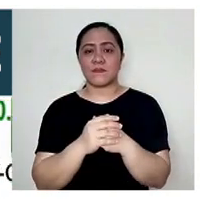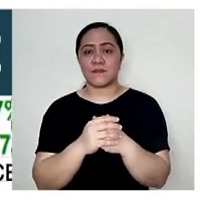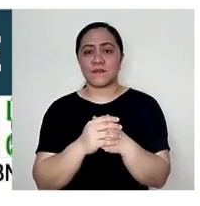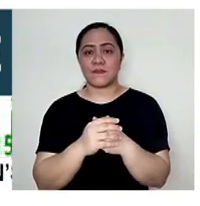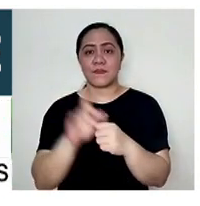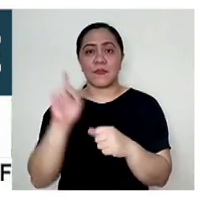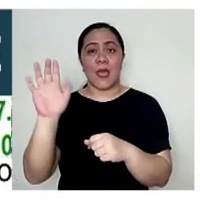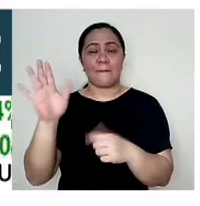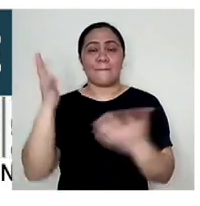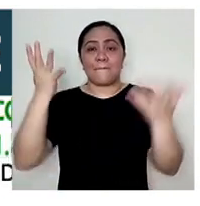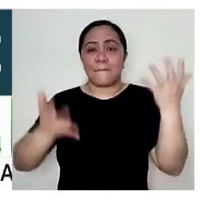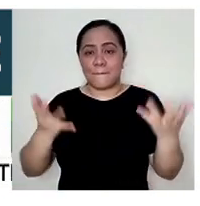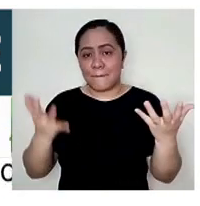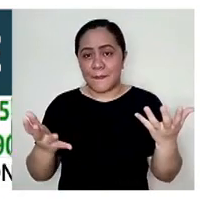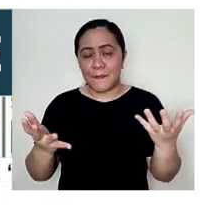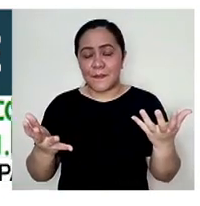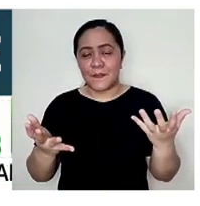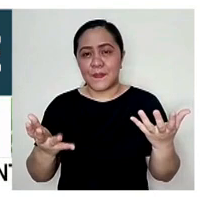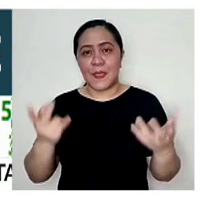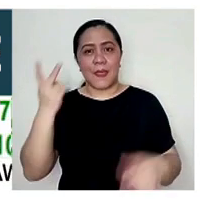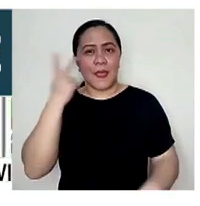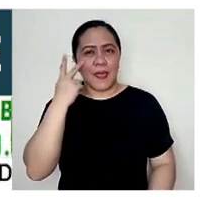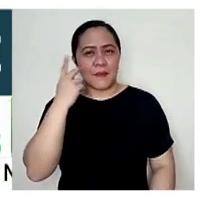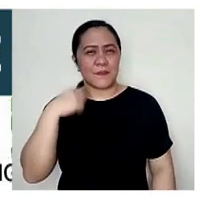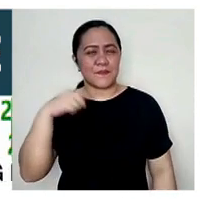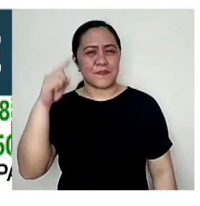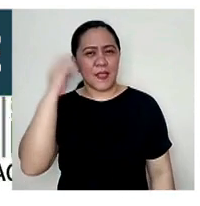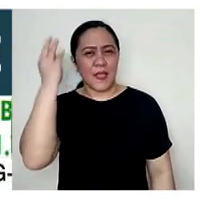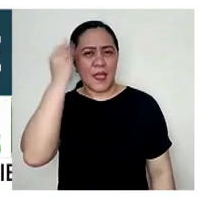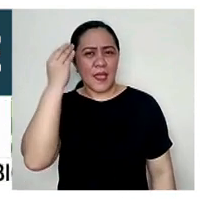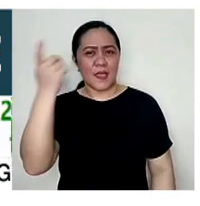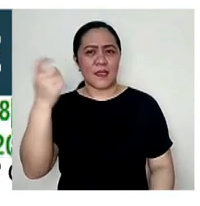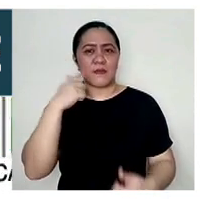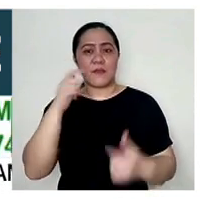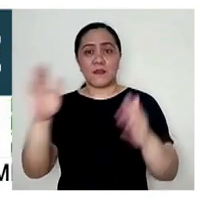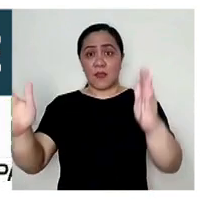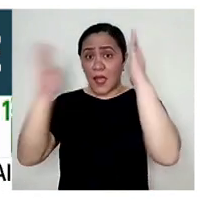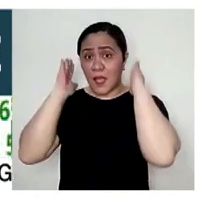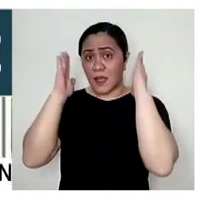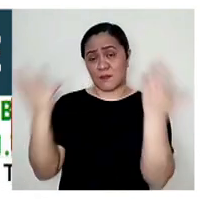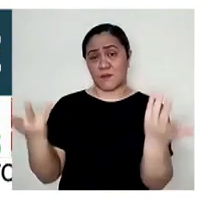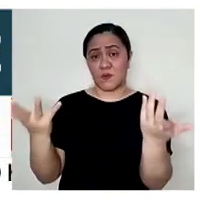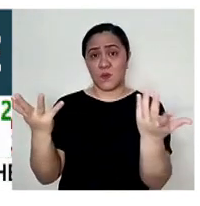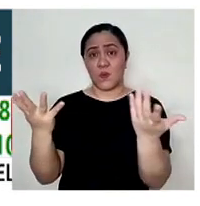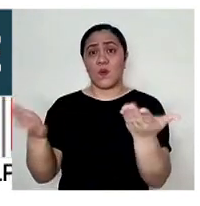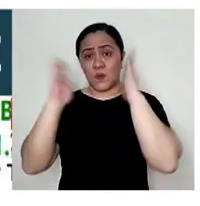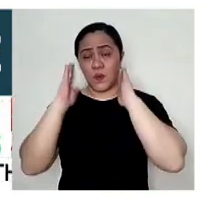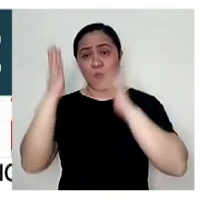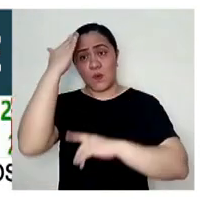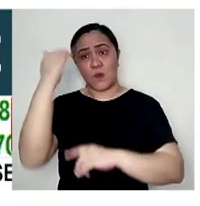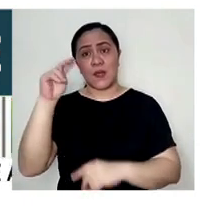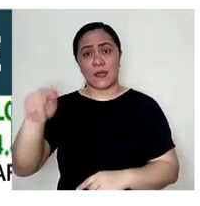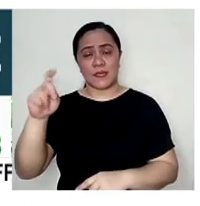just also available to listen, because, you know, this is something that we all have to